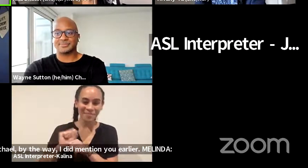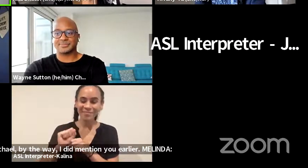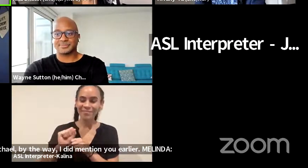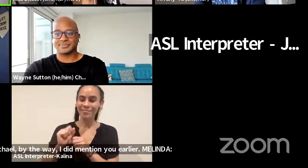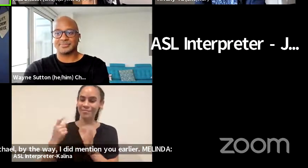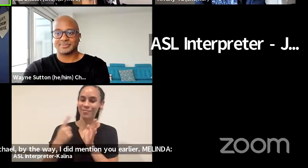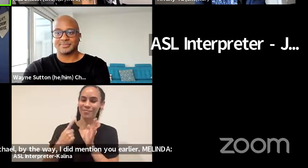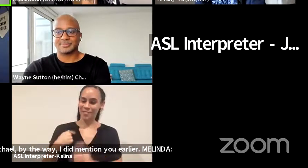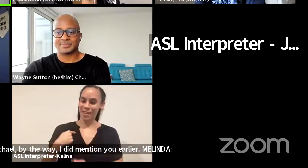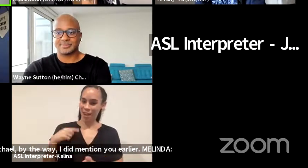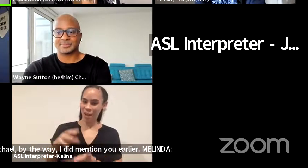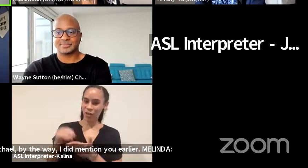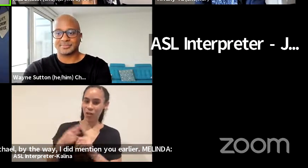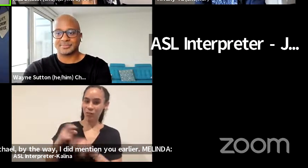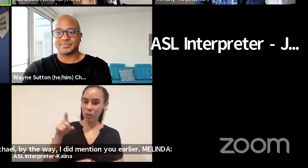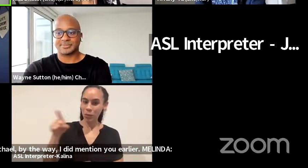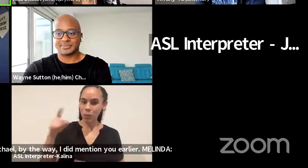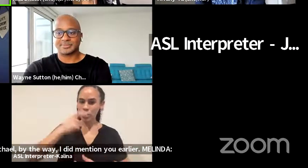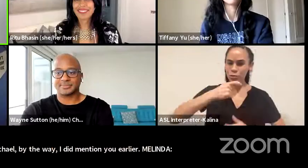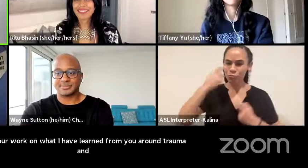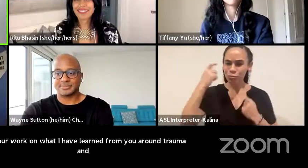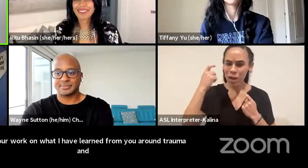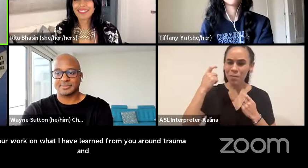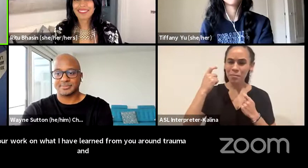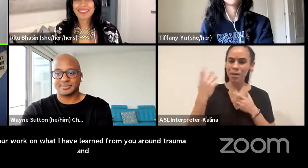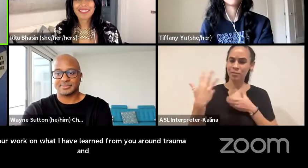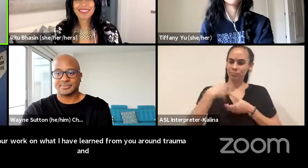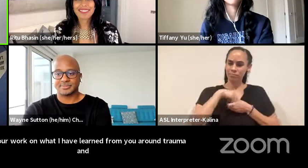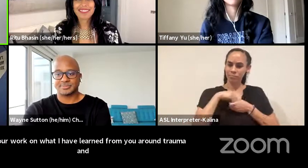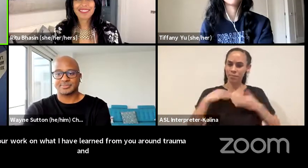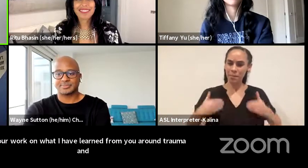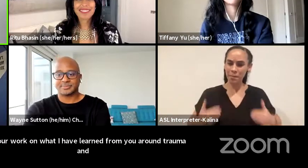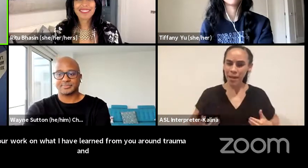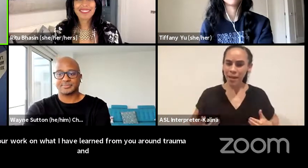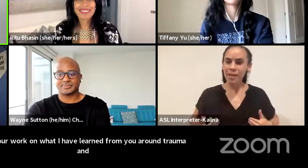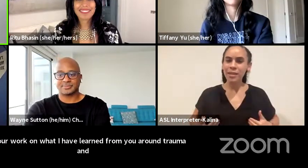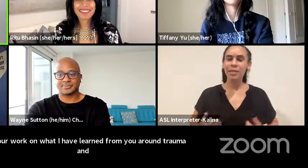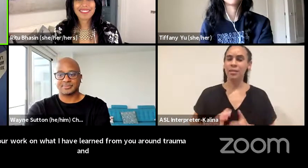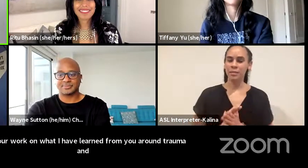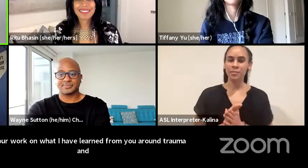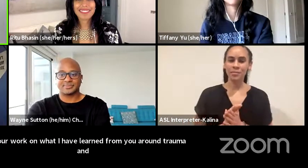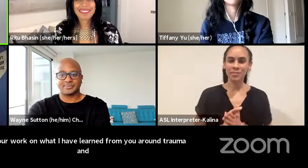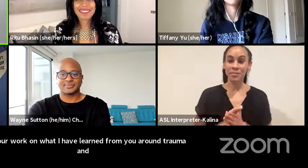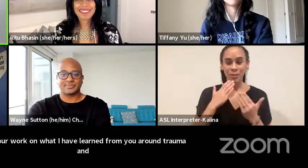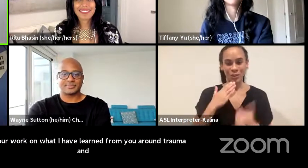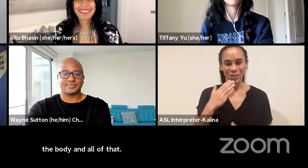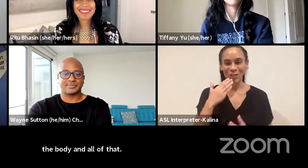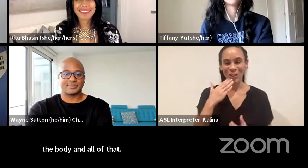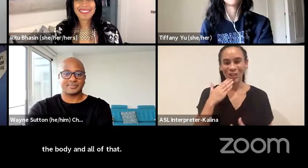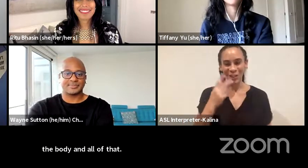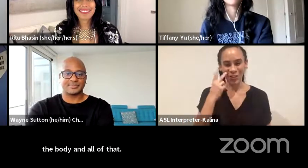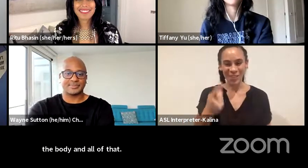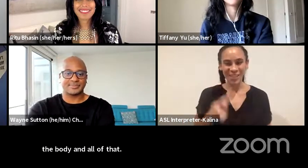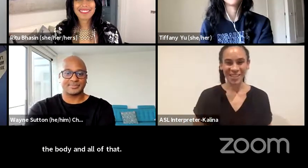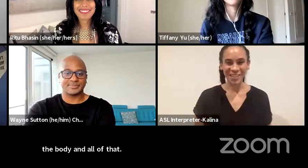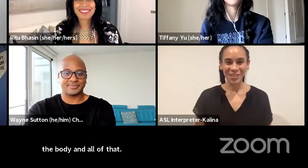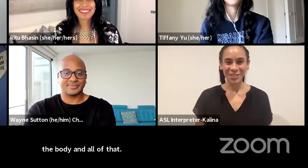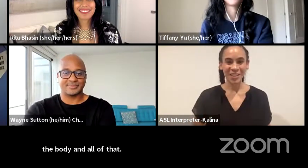trauma and the body and all of that. Good to see you. Good to be